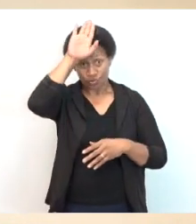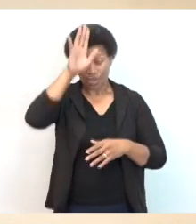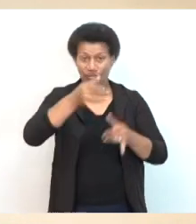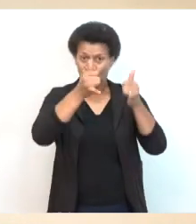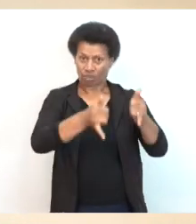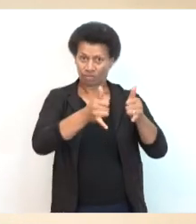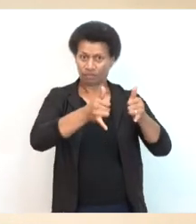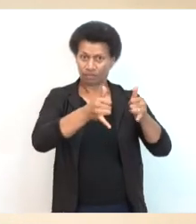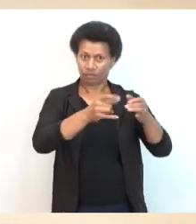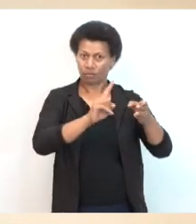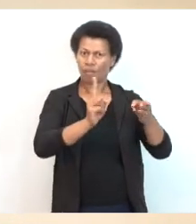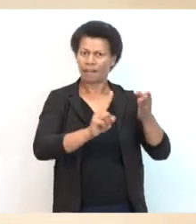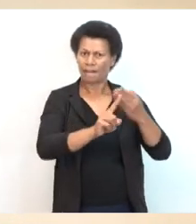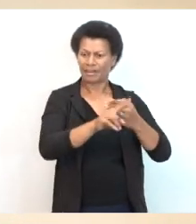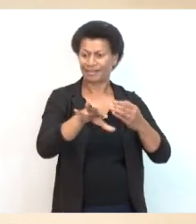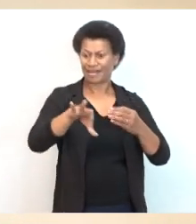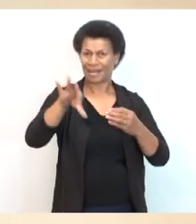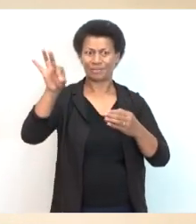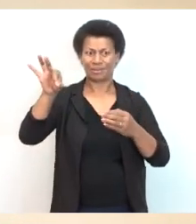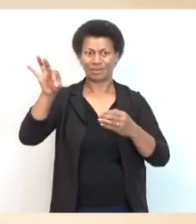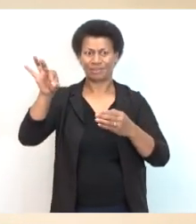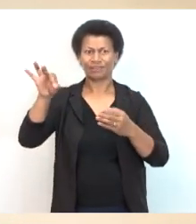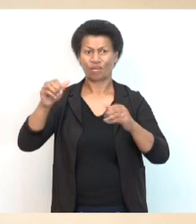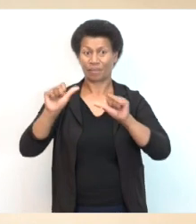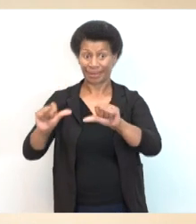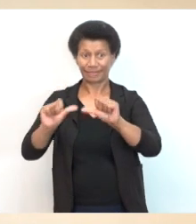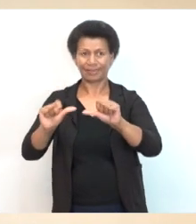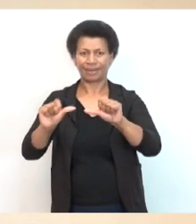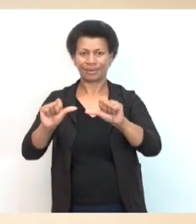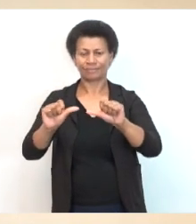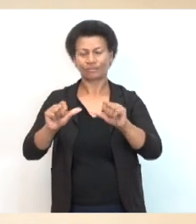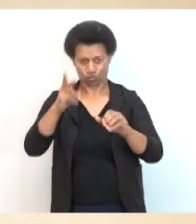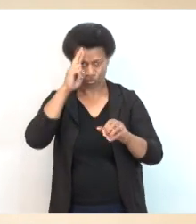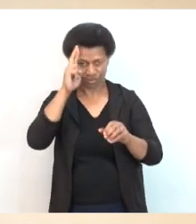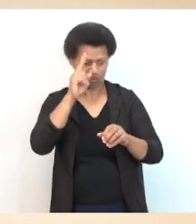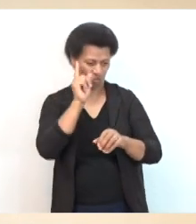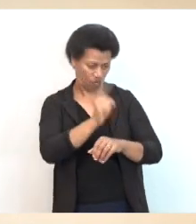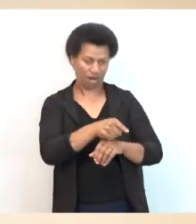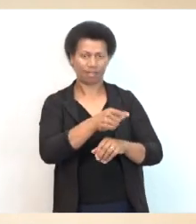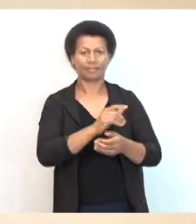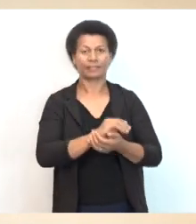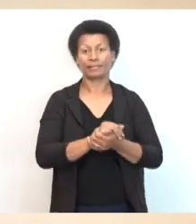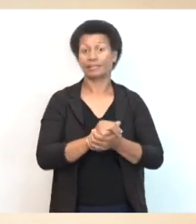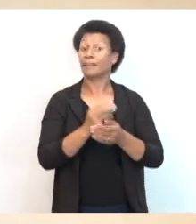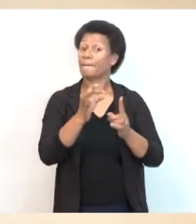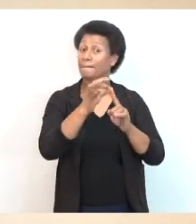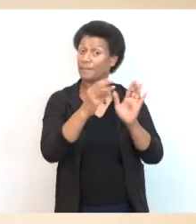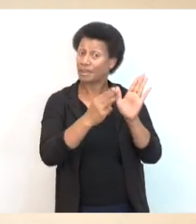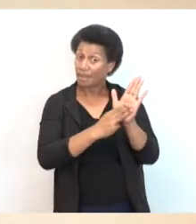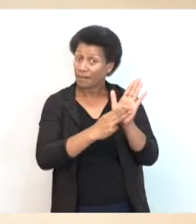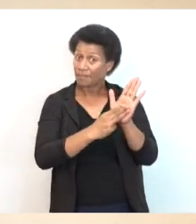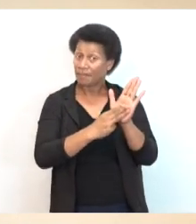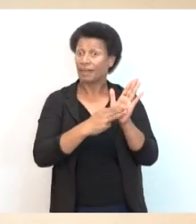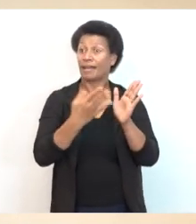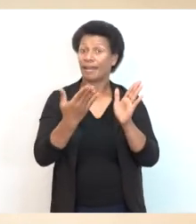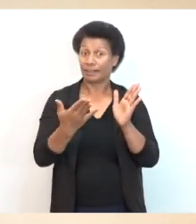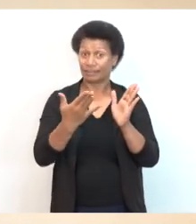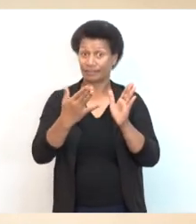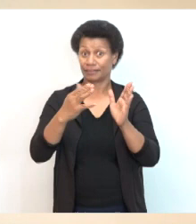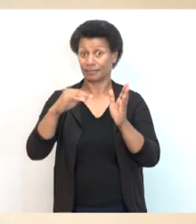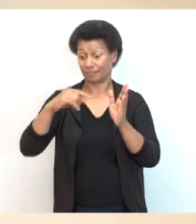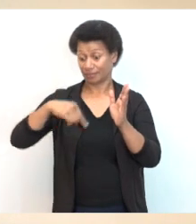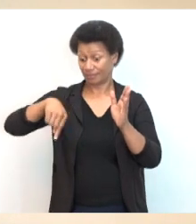the President for any reason. It's strict law that the Executive or the PM and the Cabinet are elected from our House